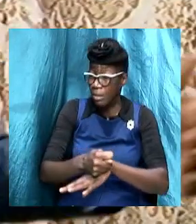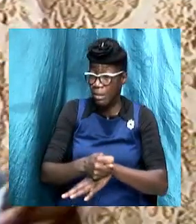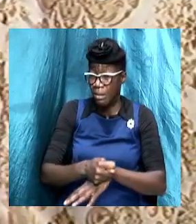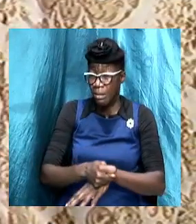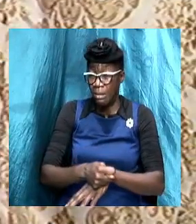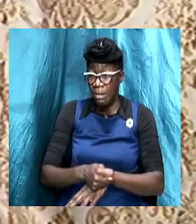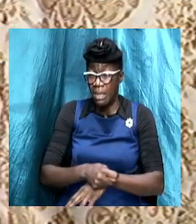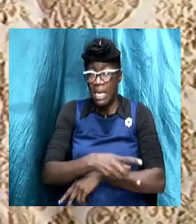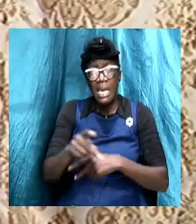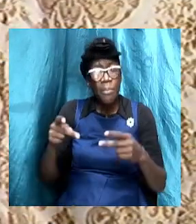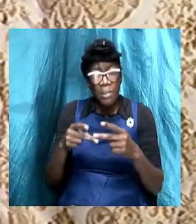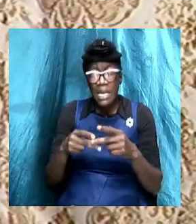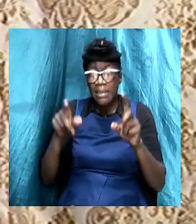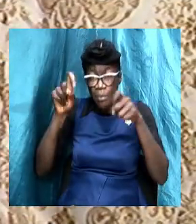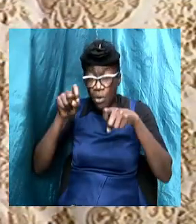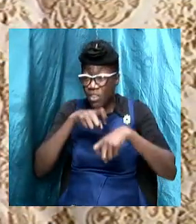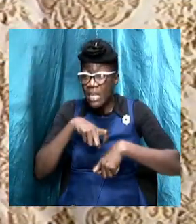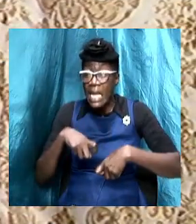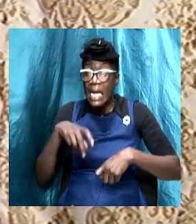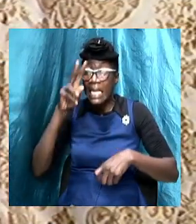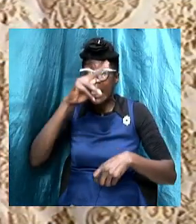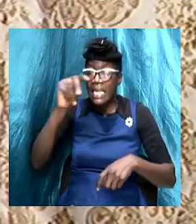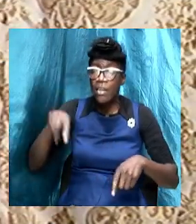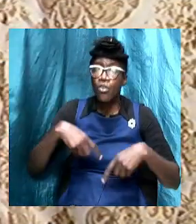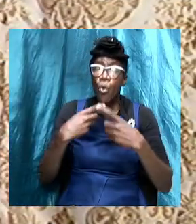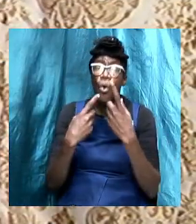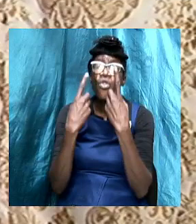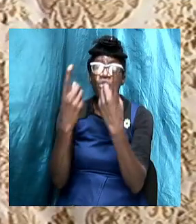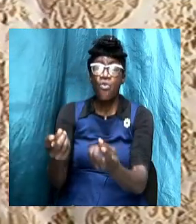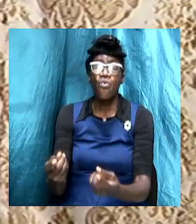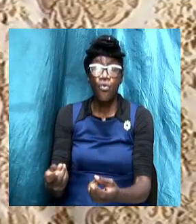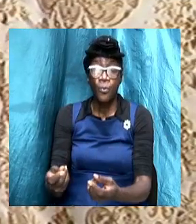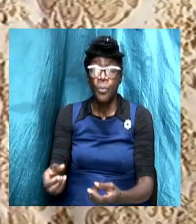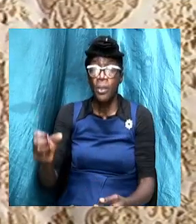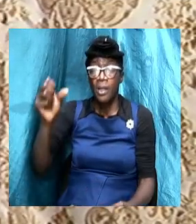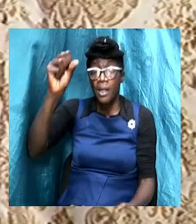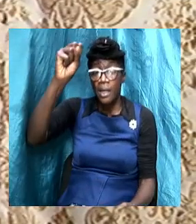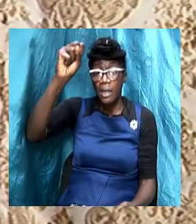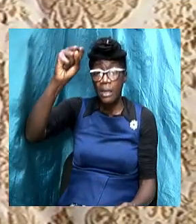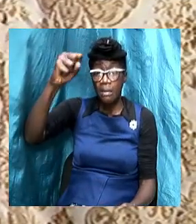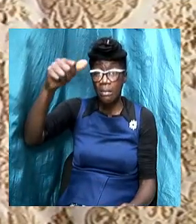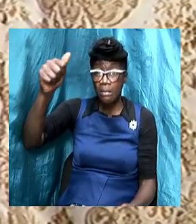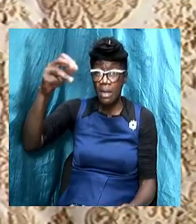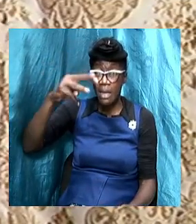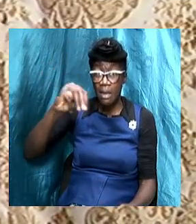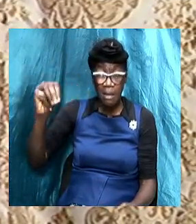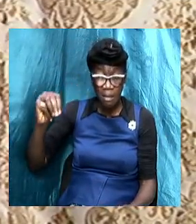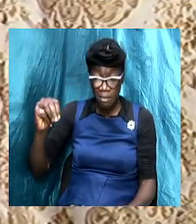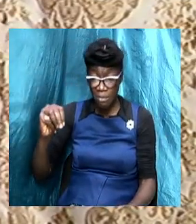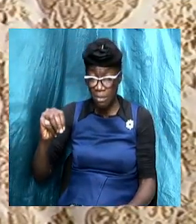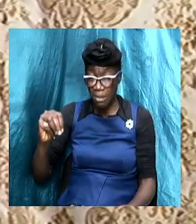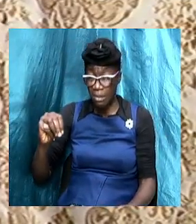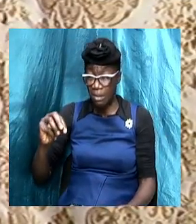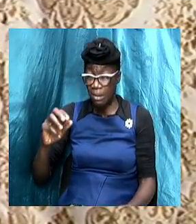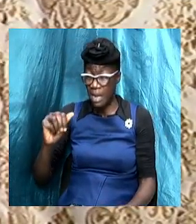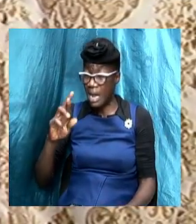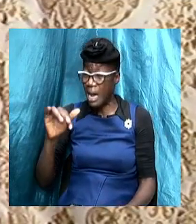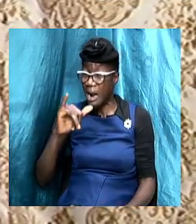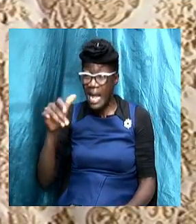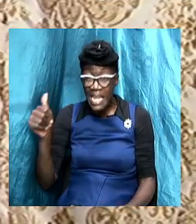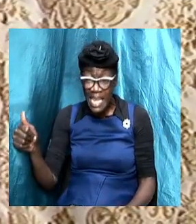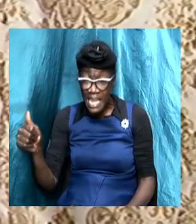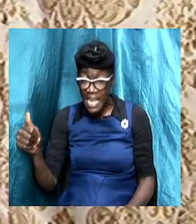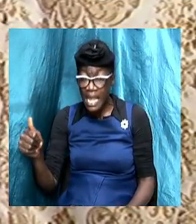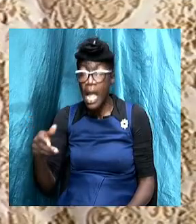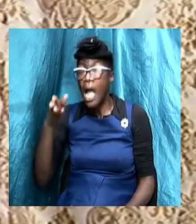must needs go through Samaria because there is somebody that he must meet with that must know who you are. God wants